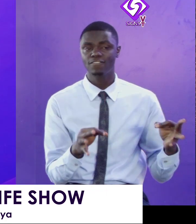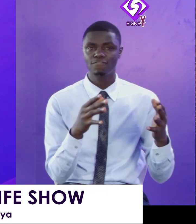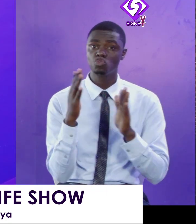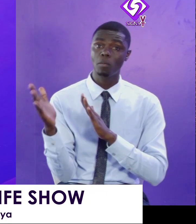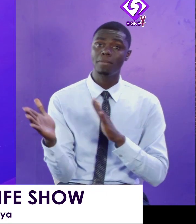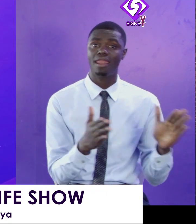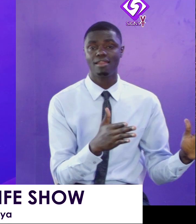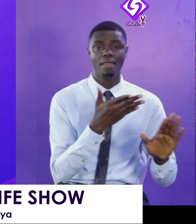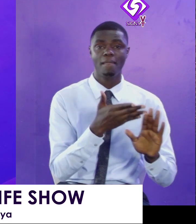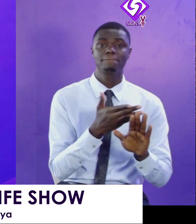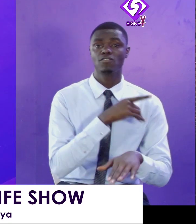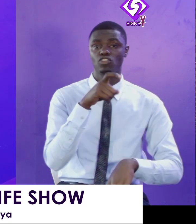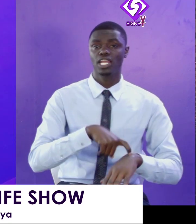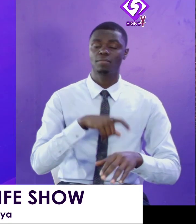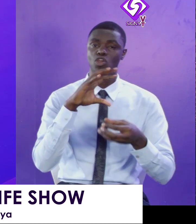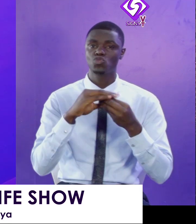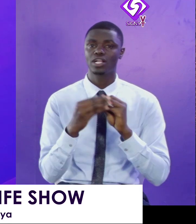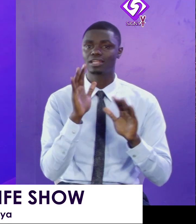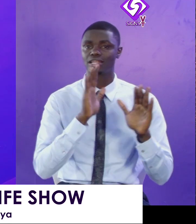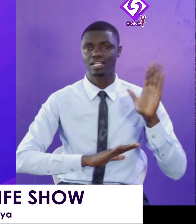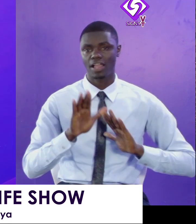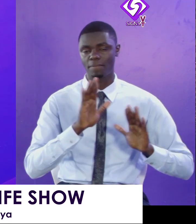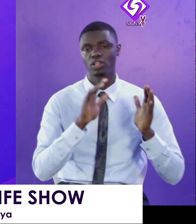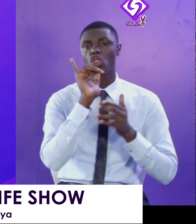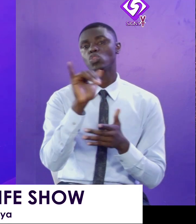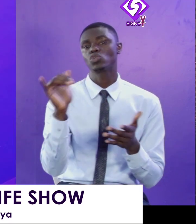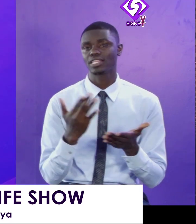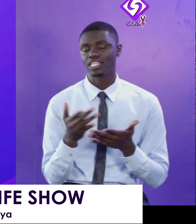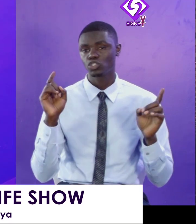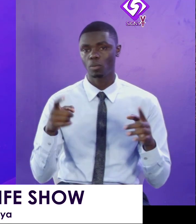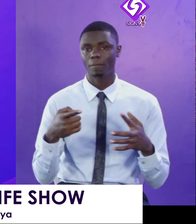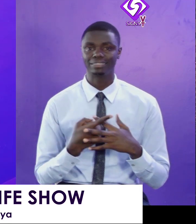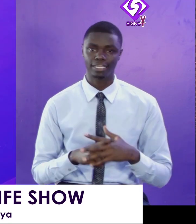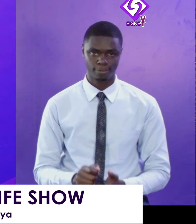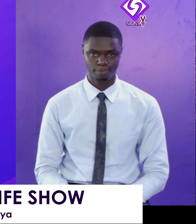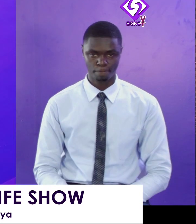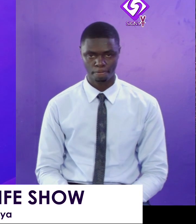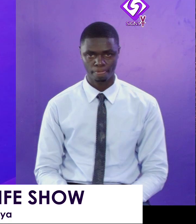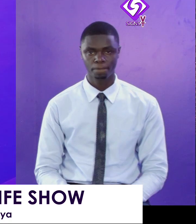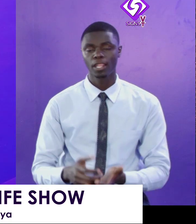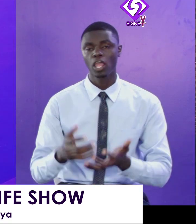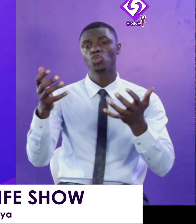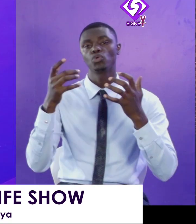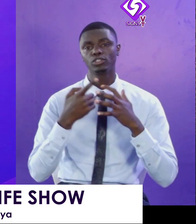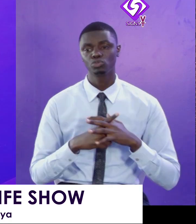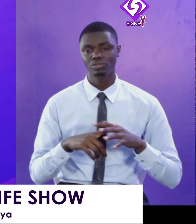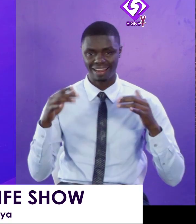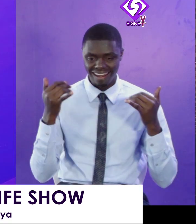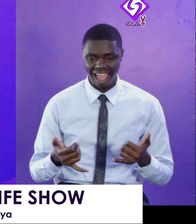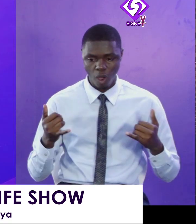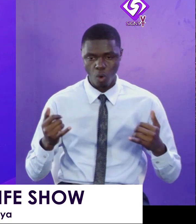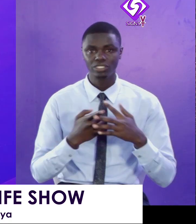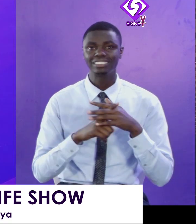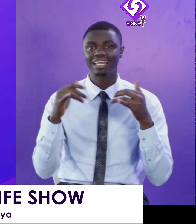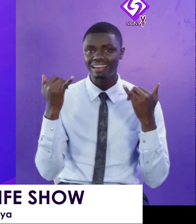you are creating a habit. These are things that we need to get into. Yeah. Yeah. You need to start now. Start